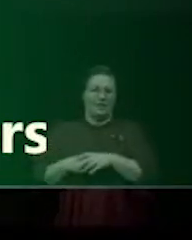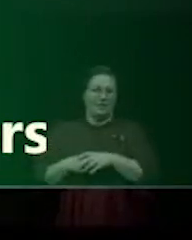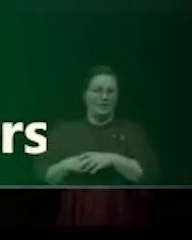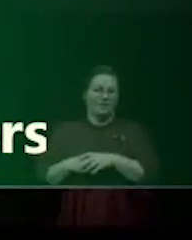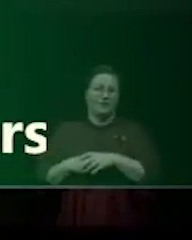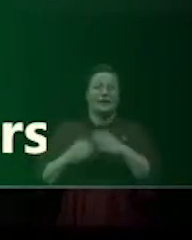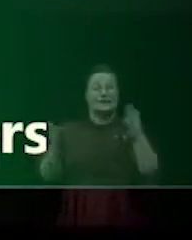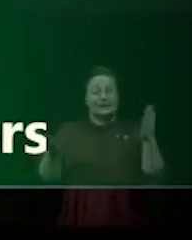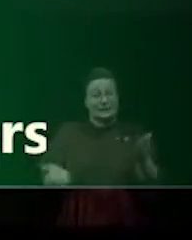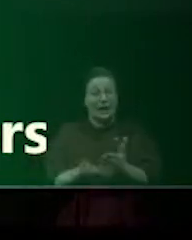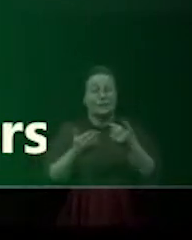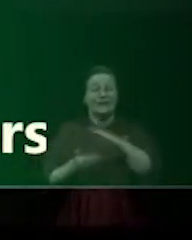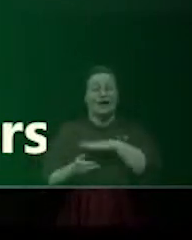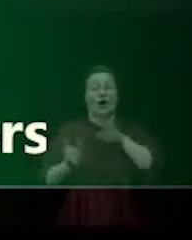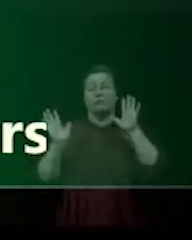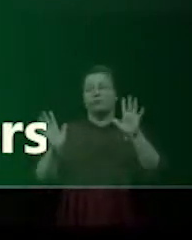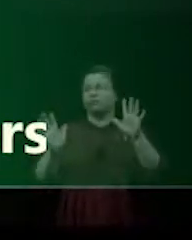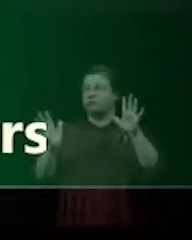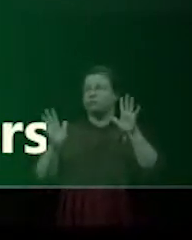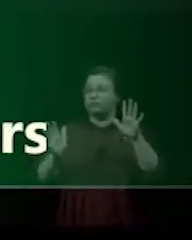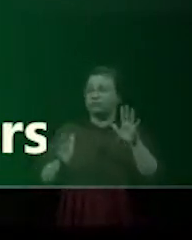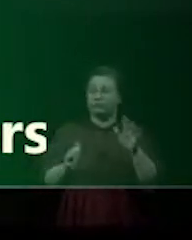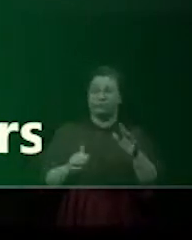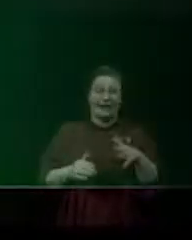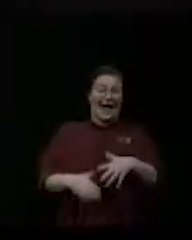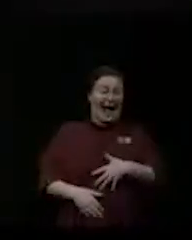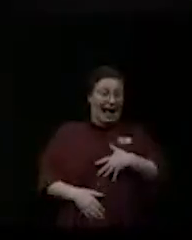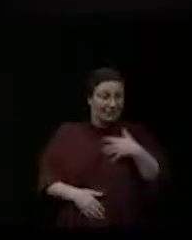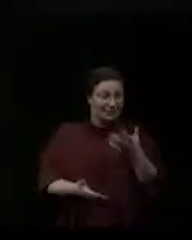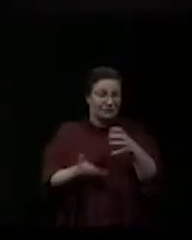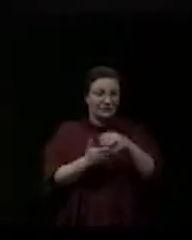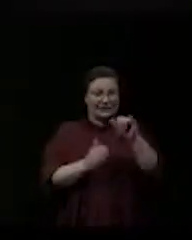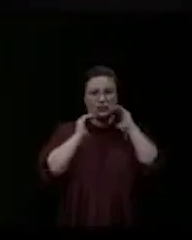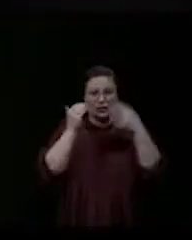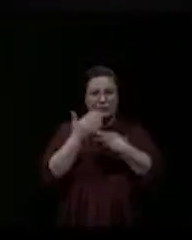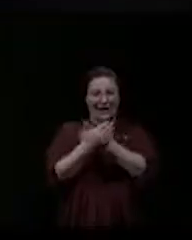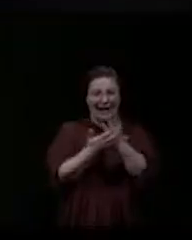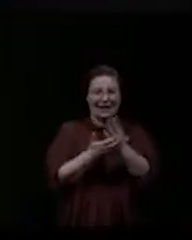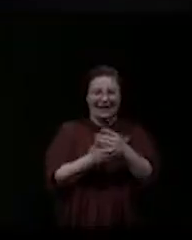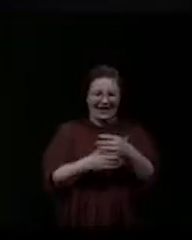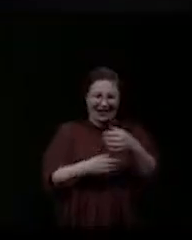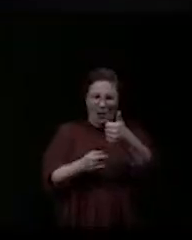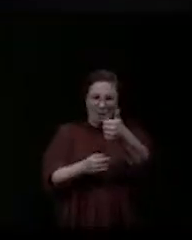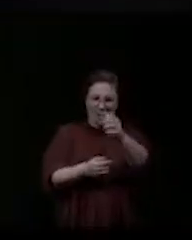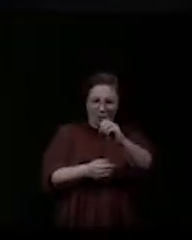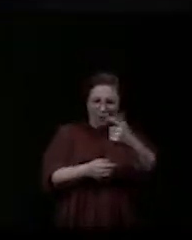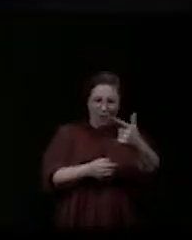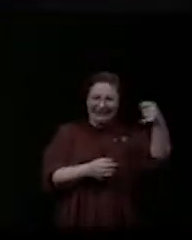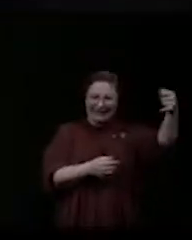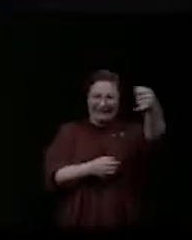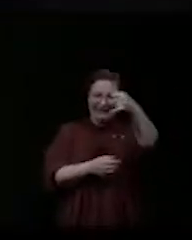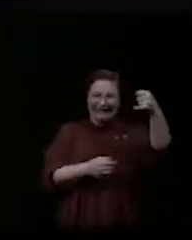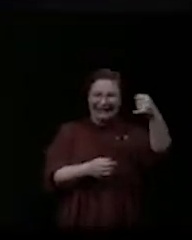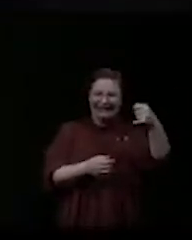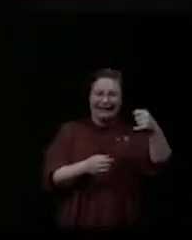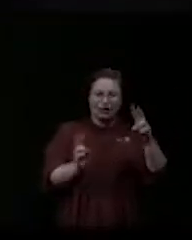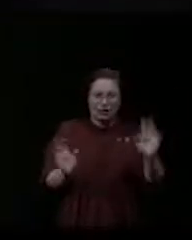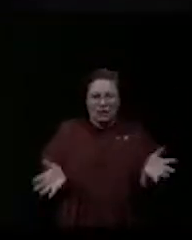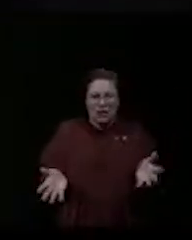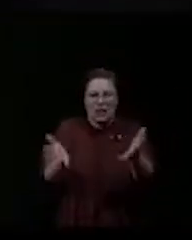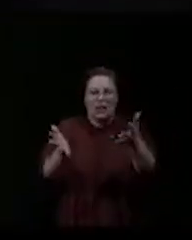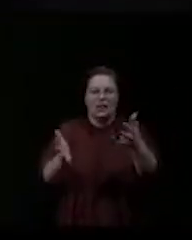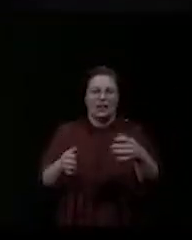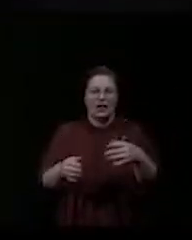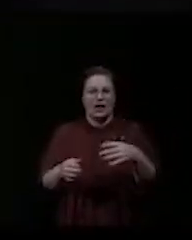of social media and the bots that are promoting